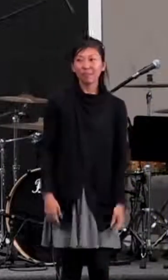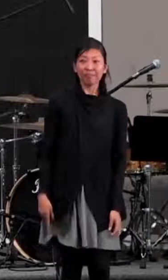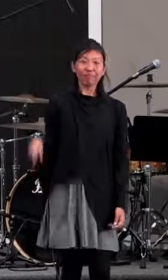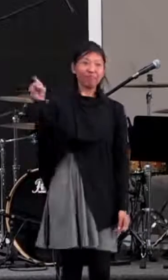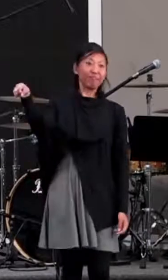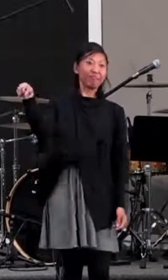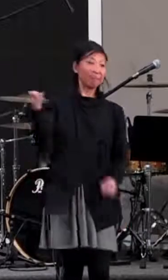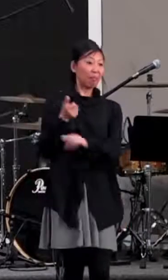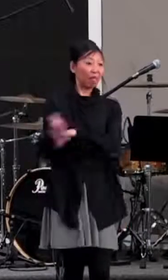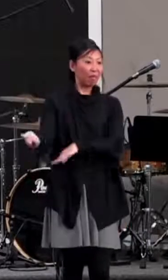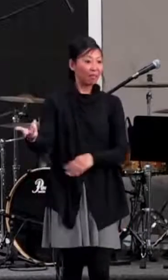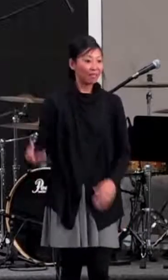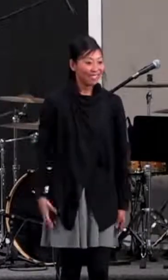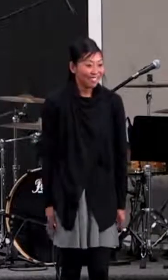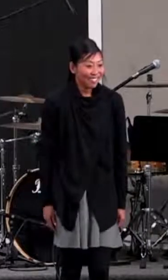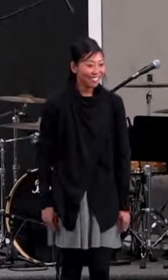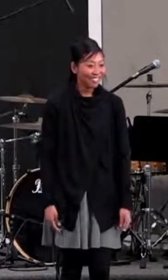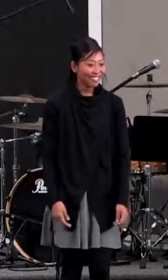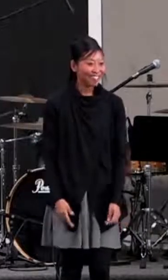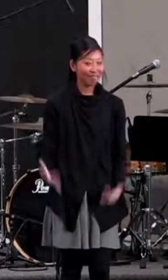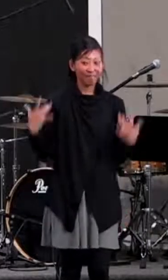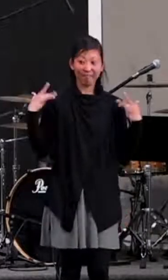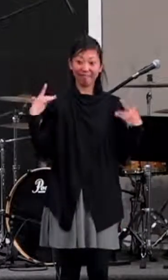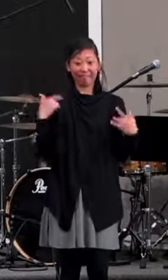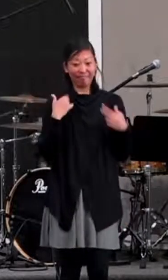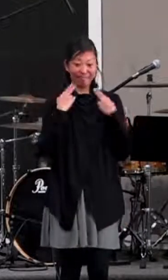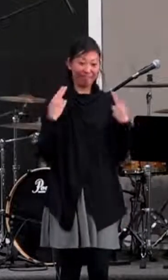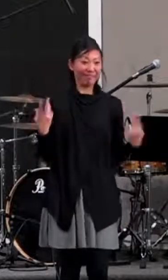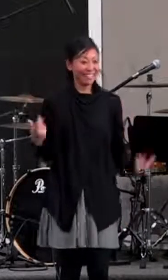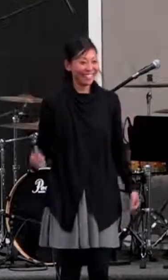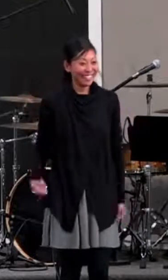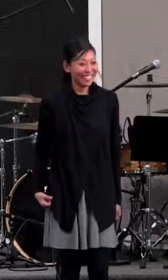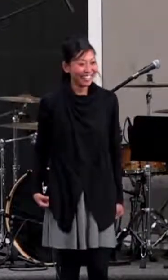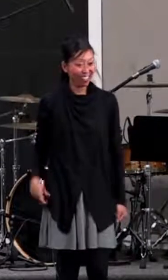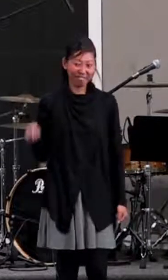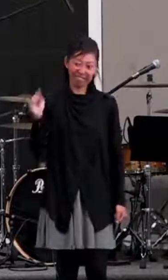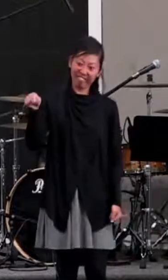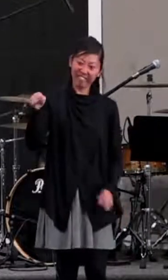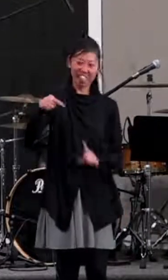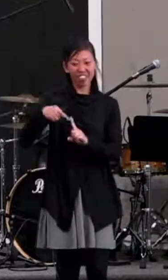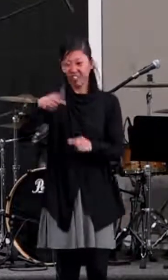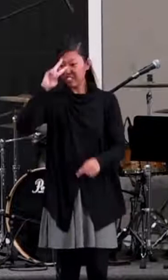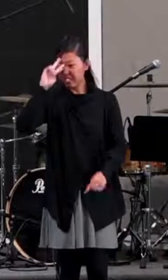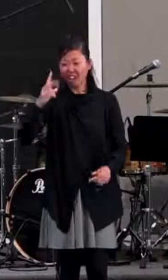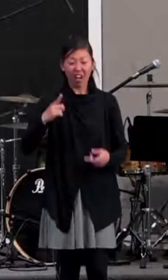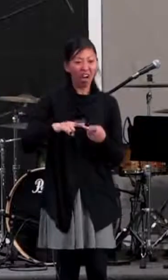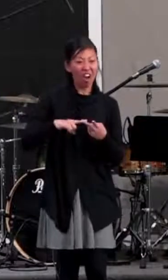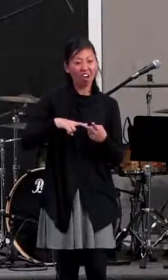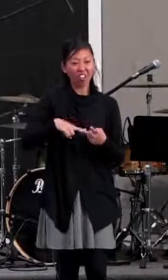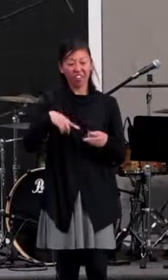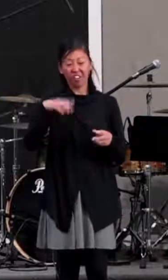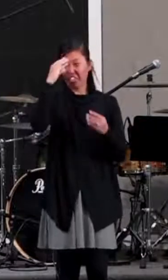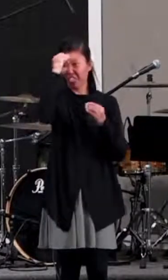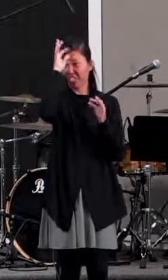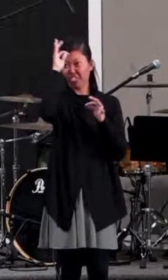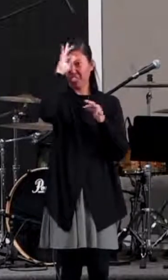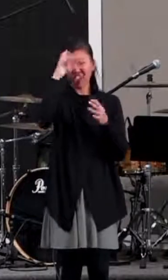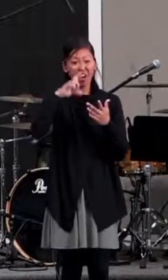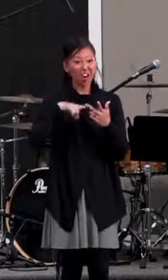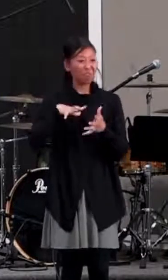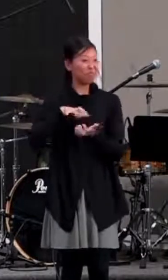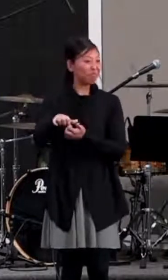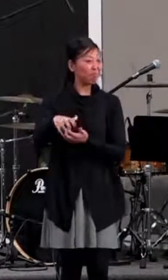did. It's their fault. If they wouldn't have been stupid or thoughtless or cruel